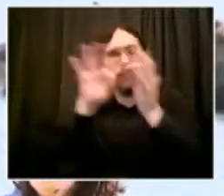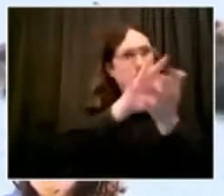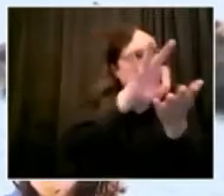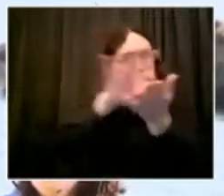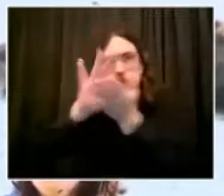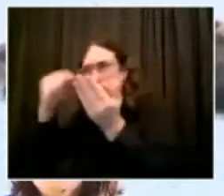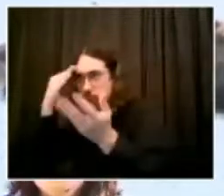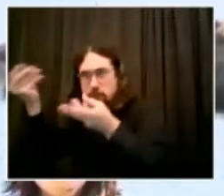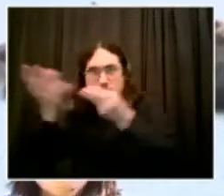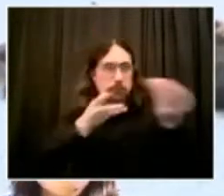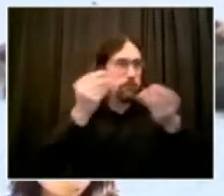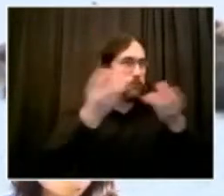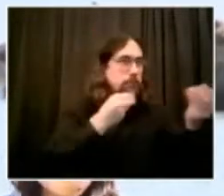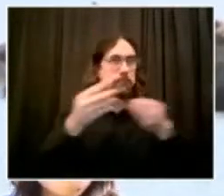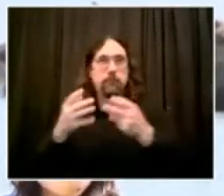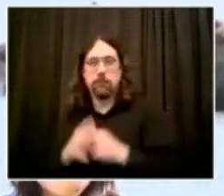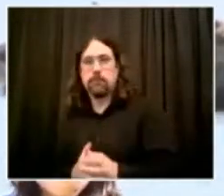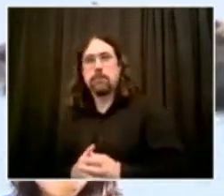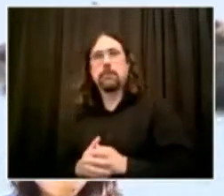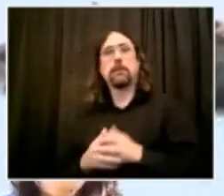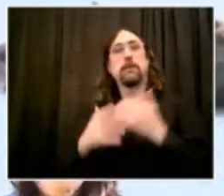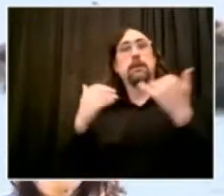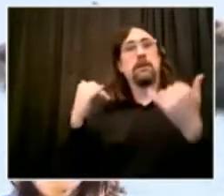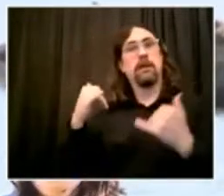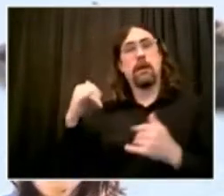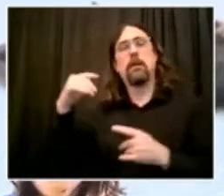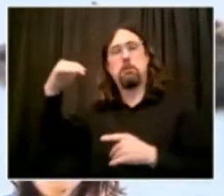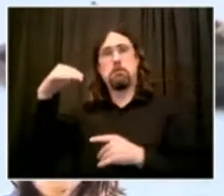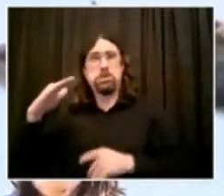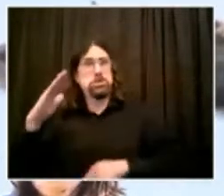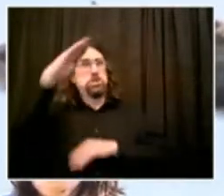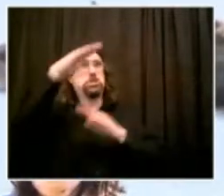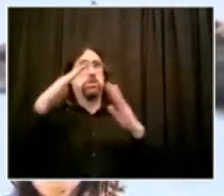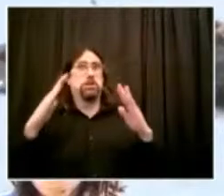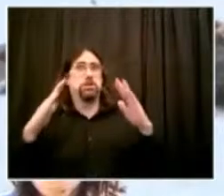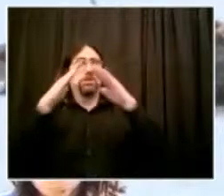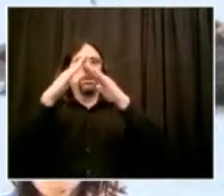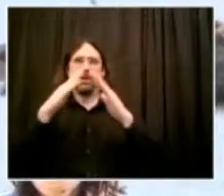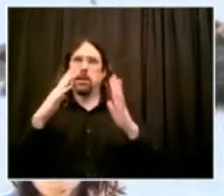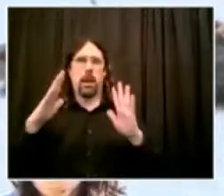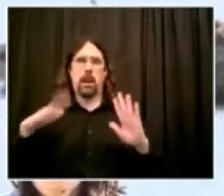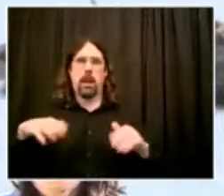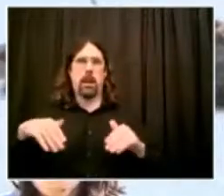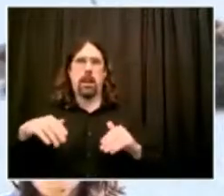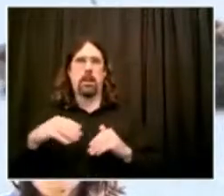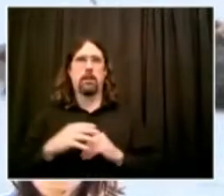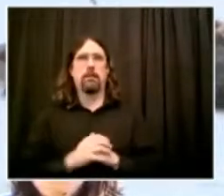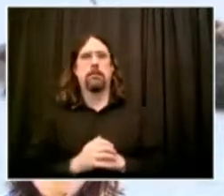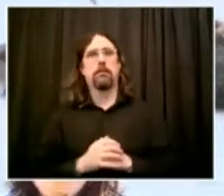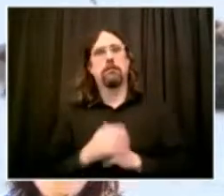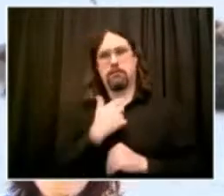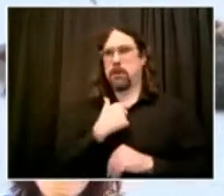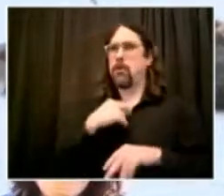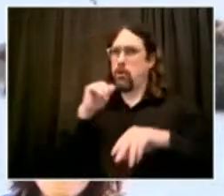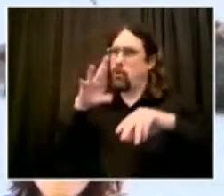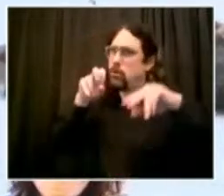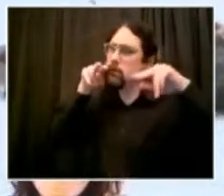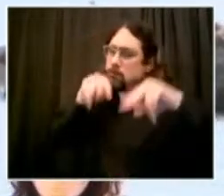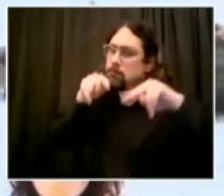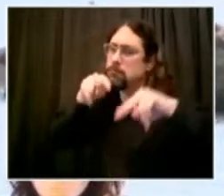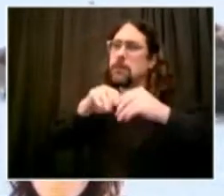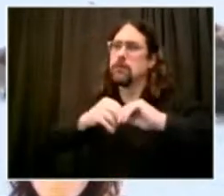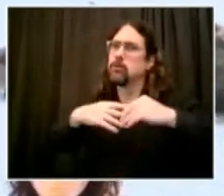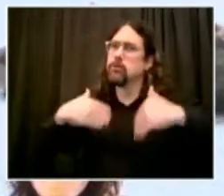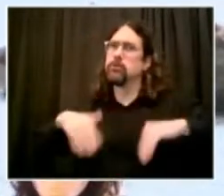for COVID-like illness, but we are paying really close attention to that. And just to sort of build on